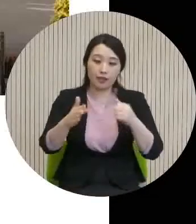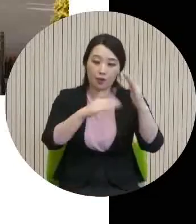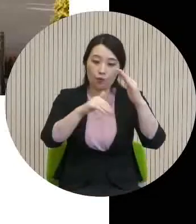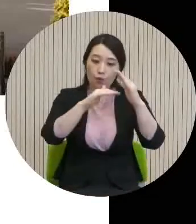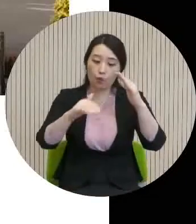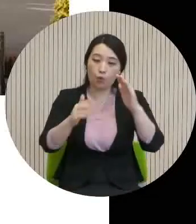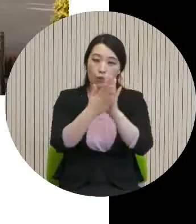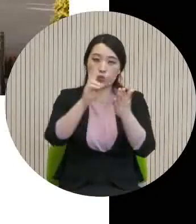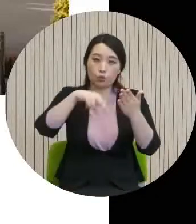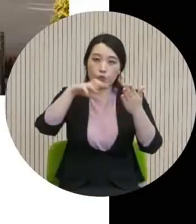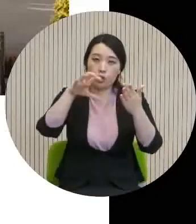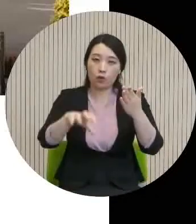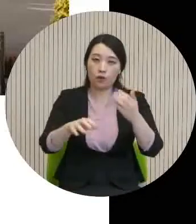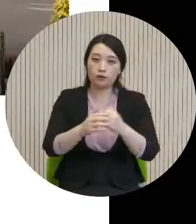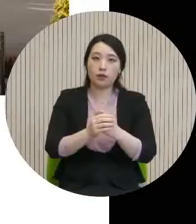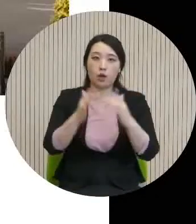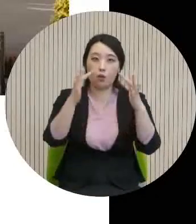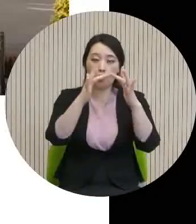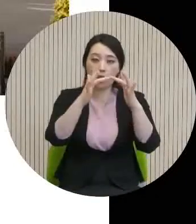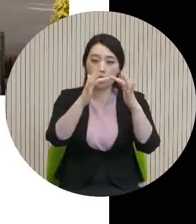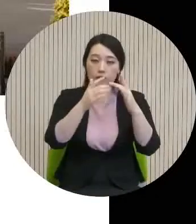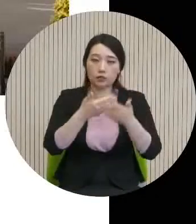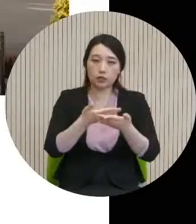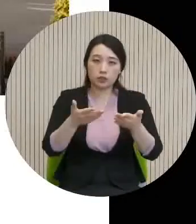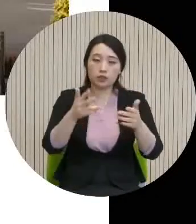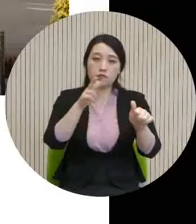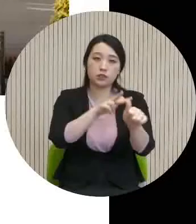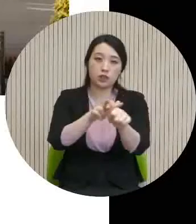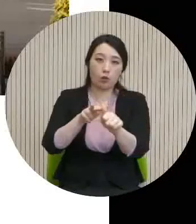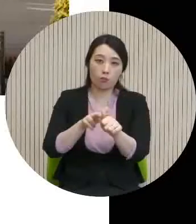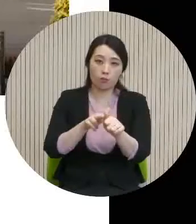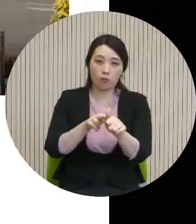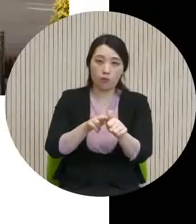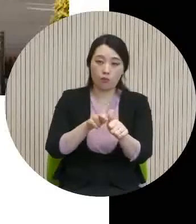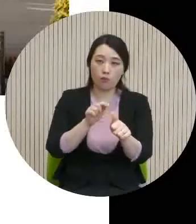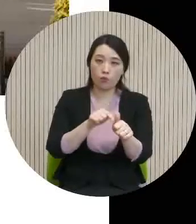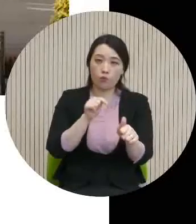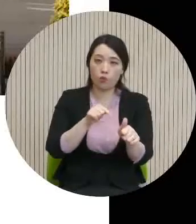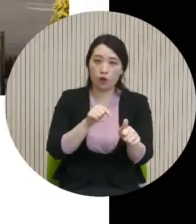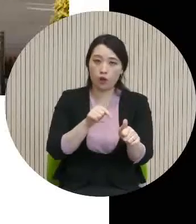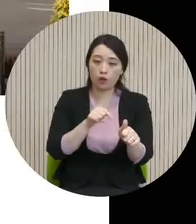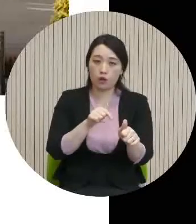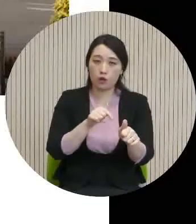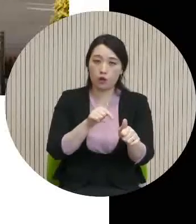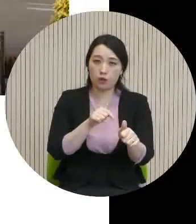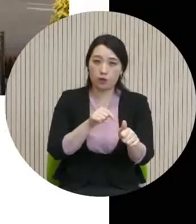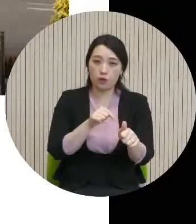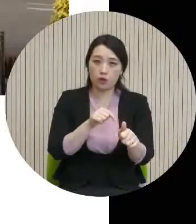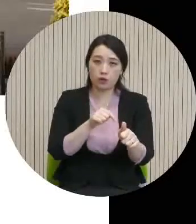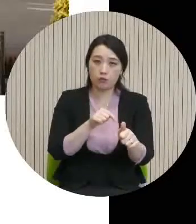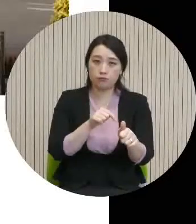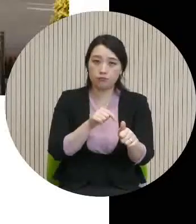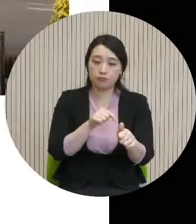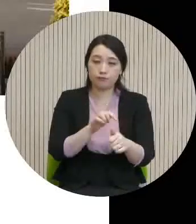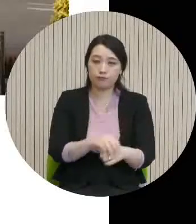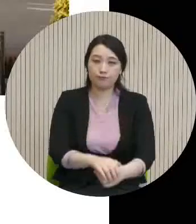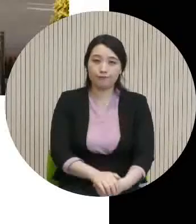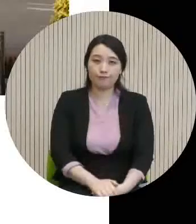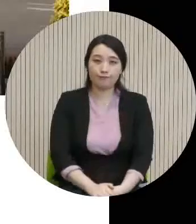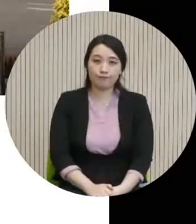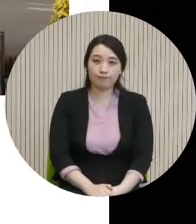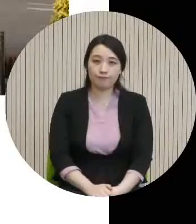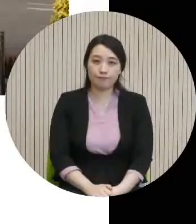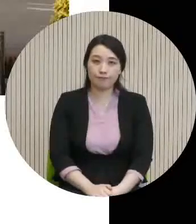puts online, right? It is one thing for the library to allow such content to be for private study